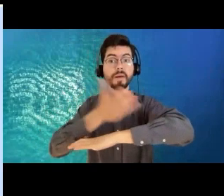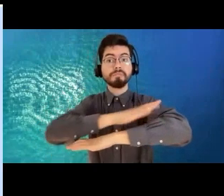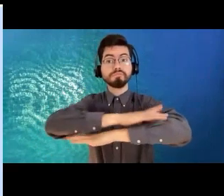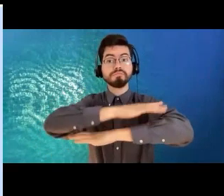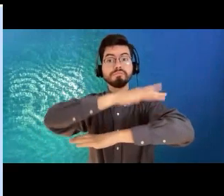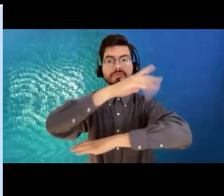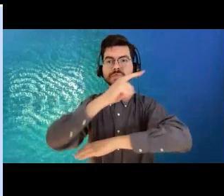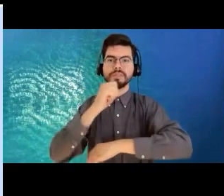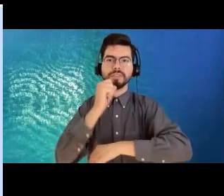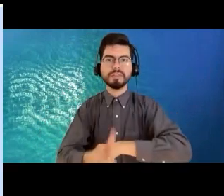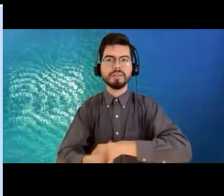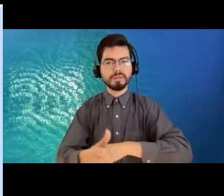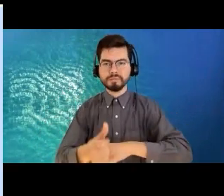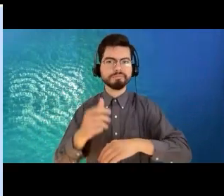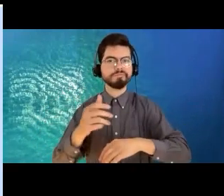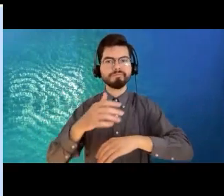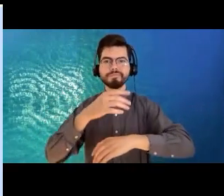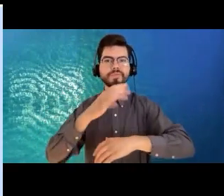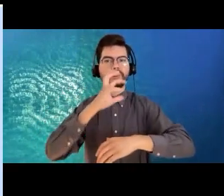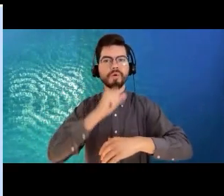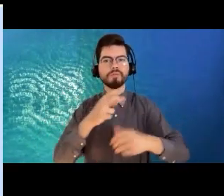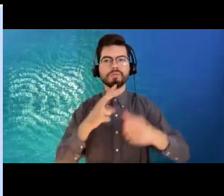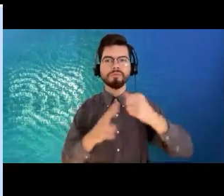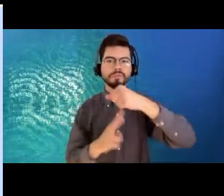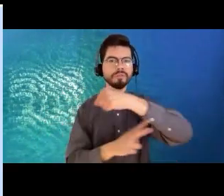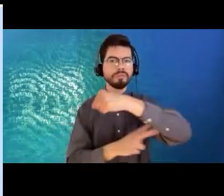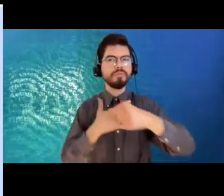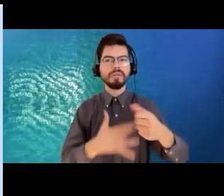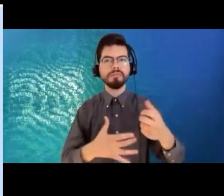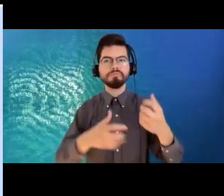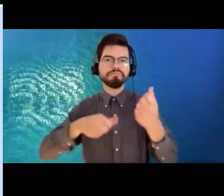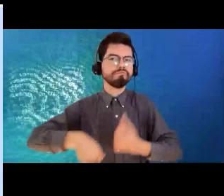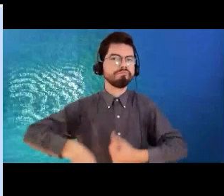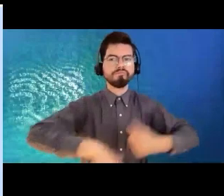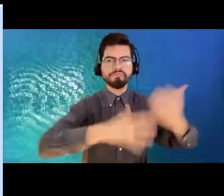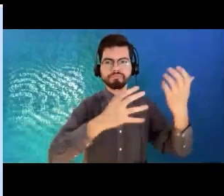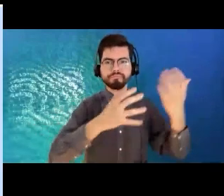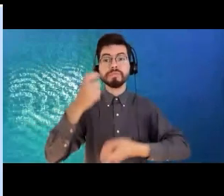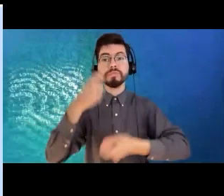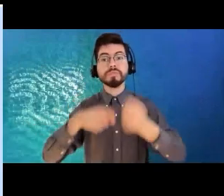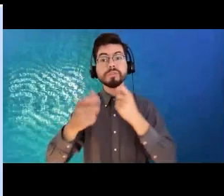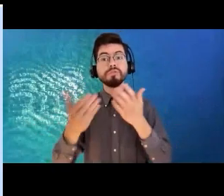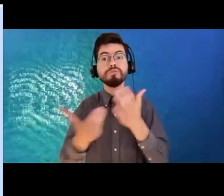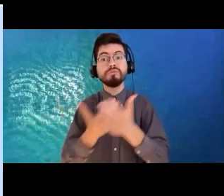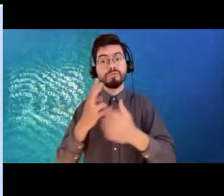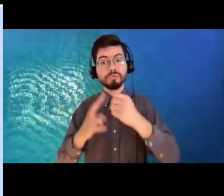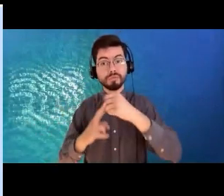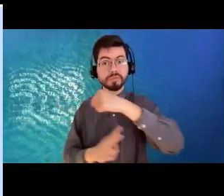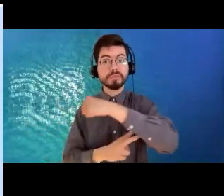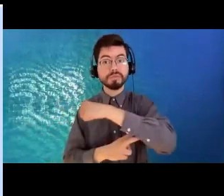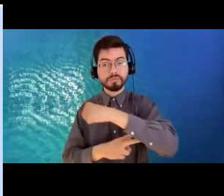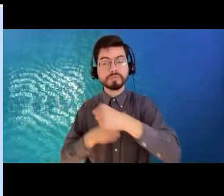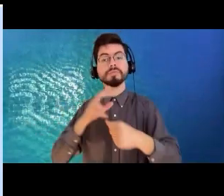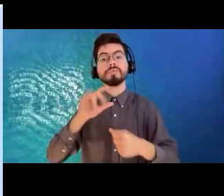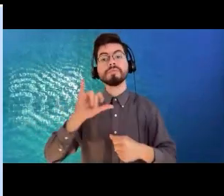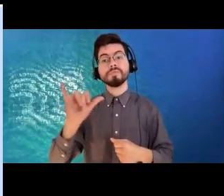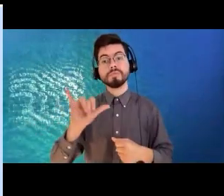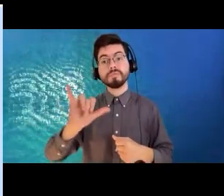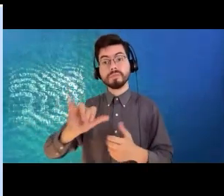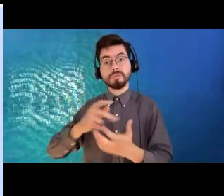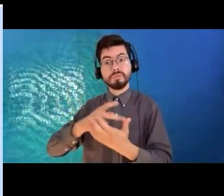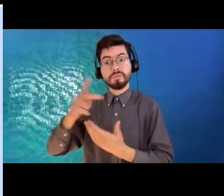building downstream of the existing bridge. When that project's complete, you're going to have 2 really nice parking areas on both sides of the